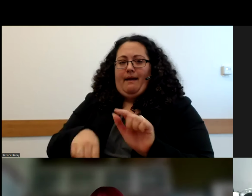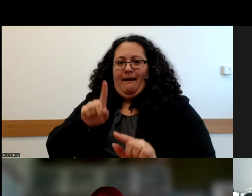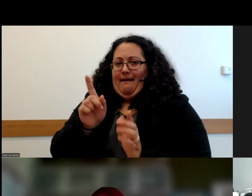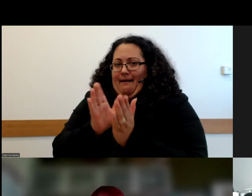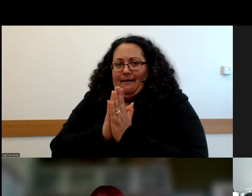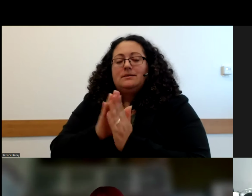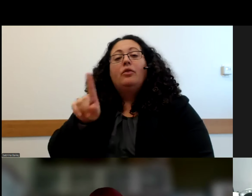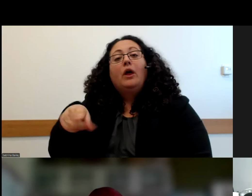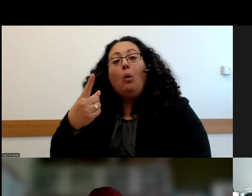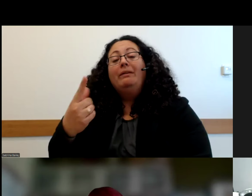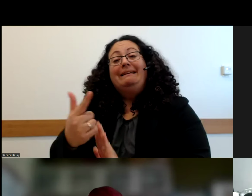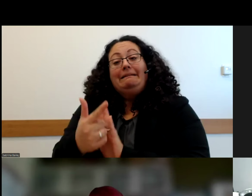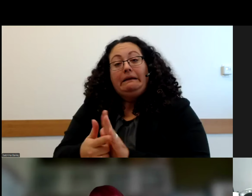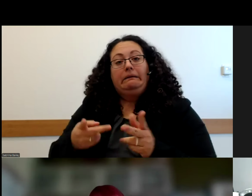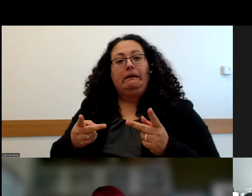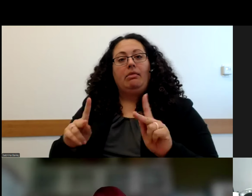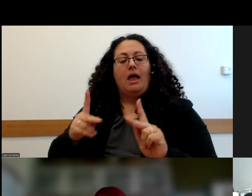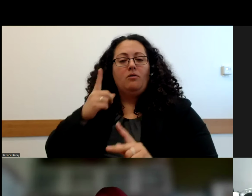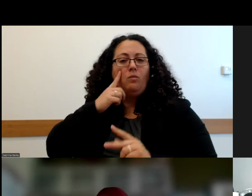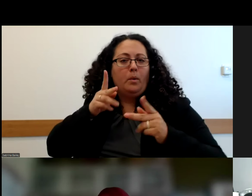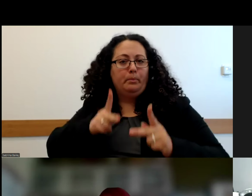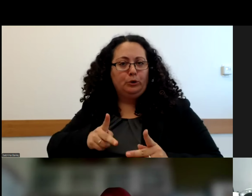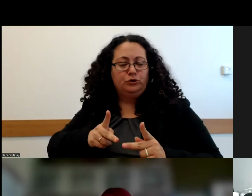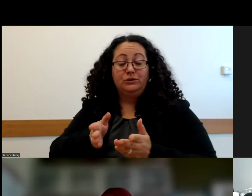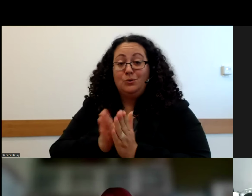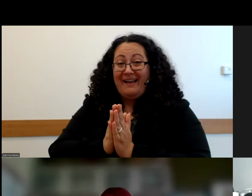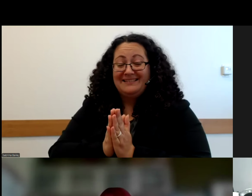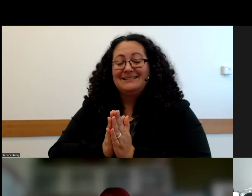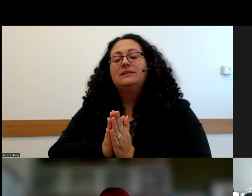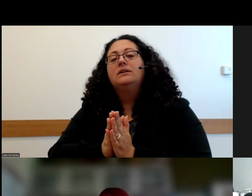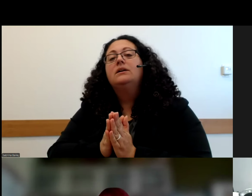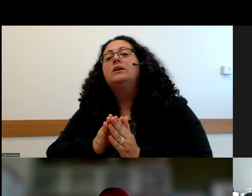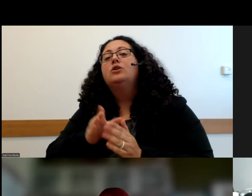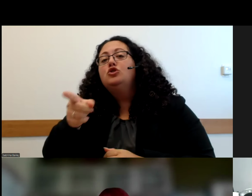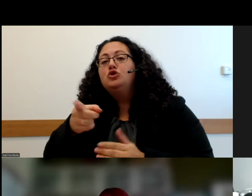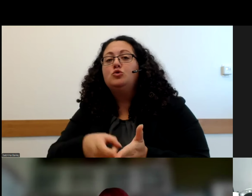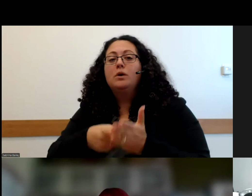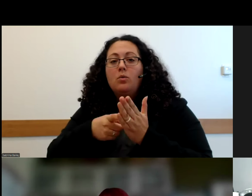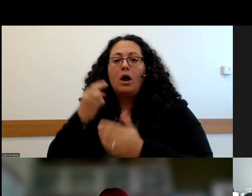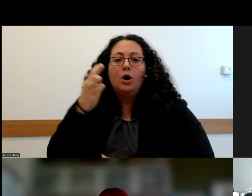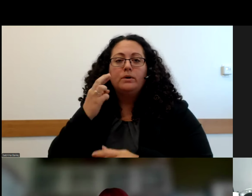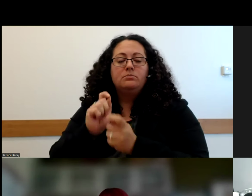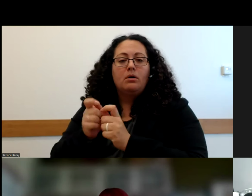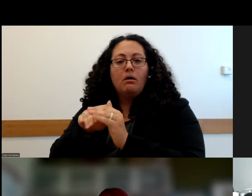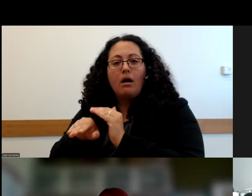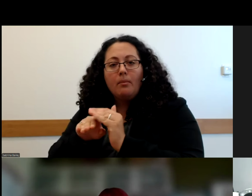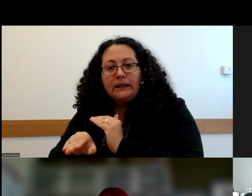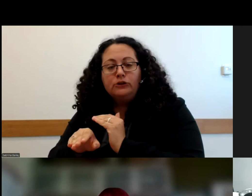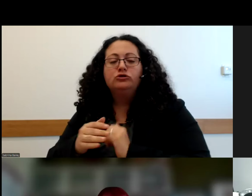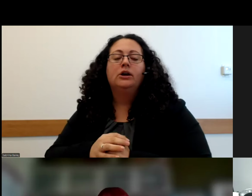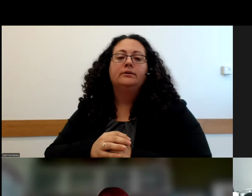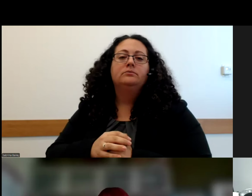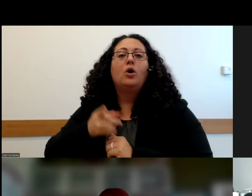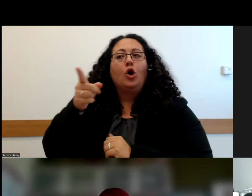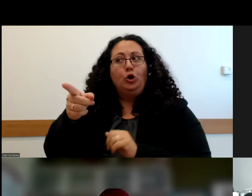The only legal question really for somebody to ask is, would you require a reasonable accommodation? Are